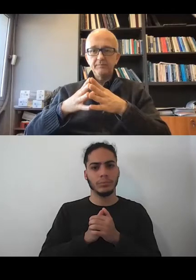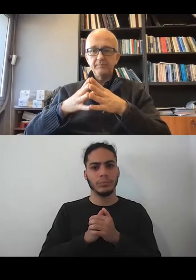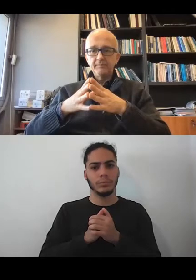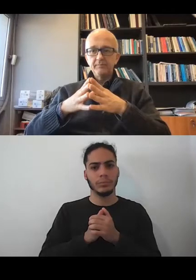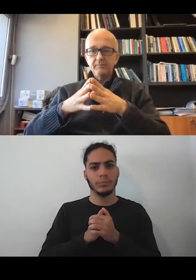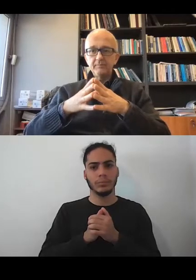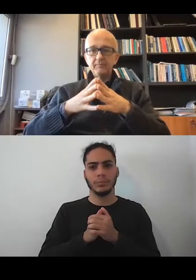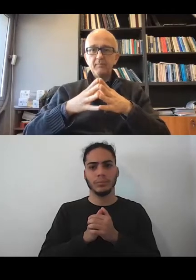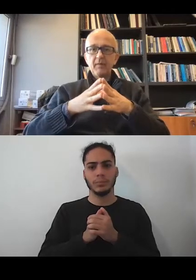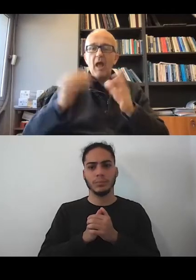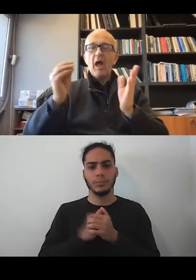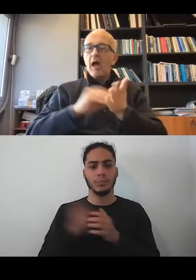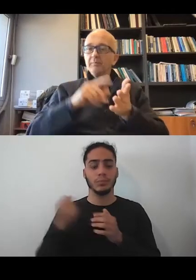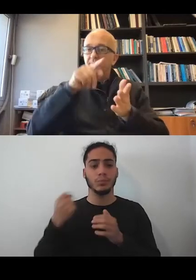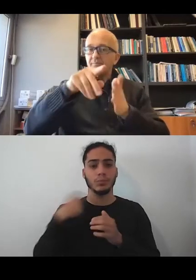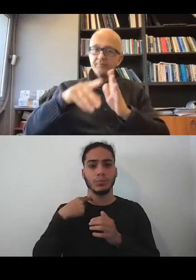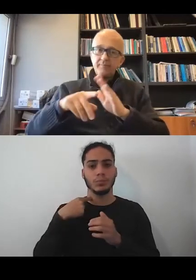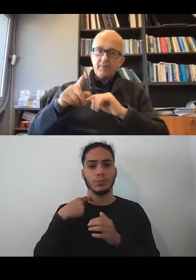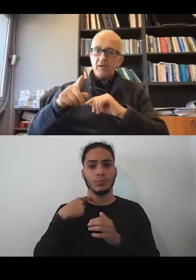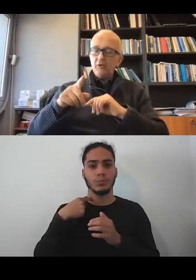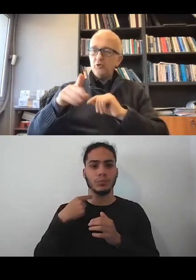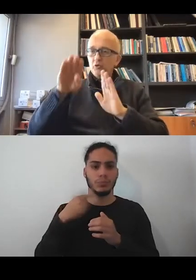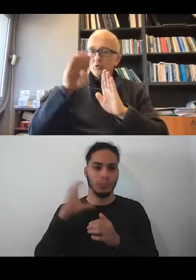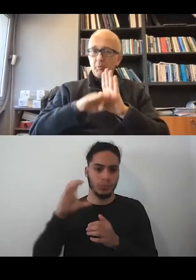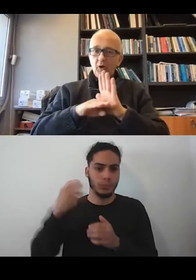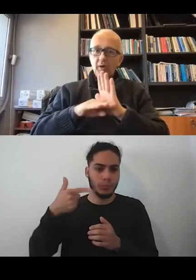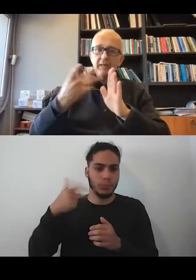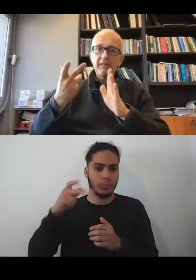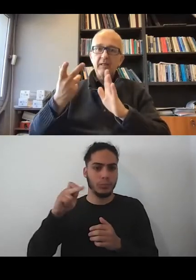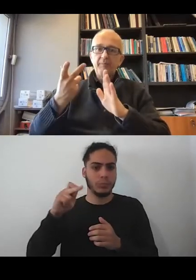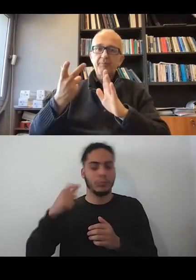courses, the CAT-SL system will be part of the